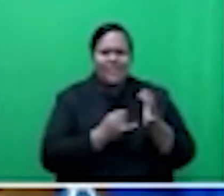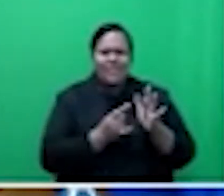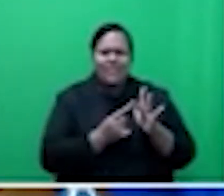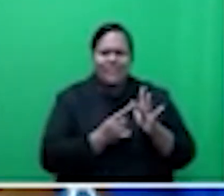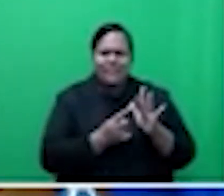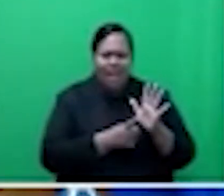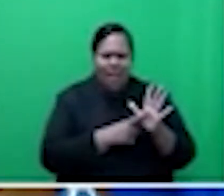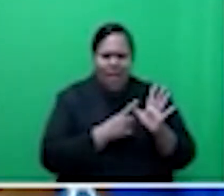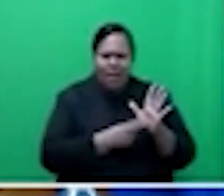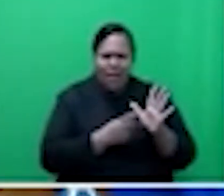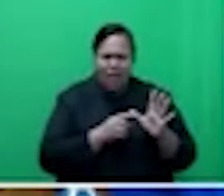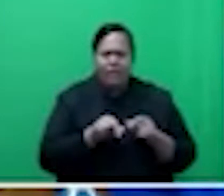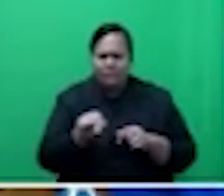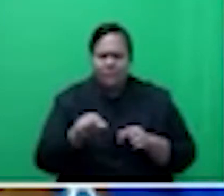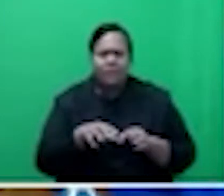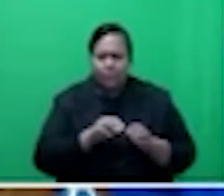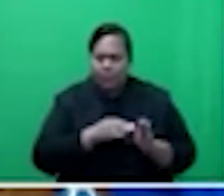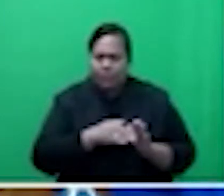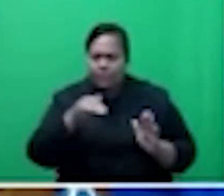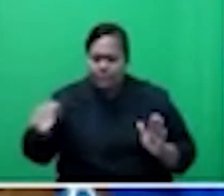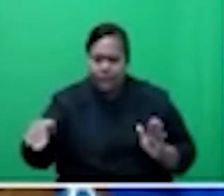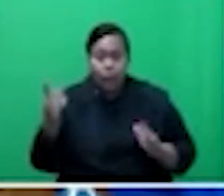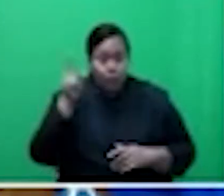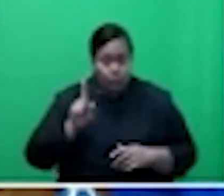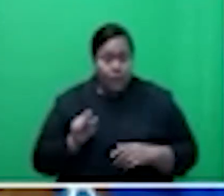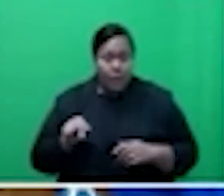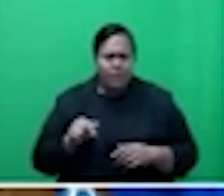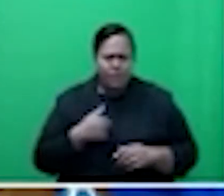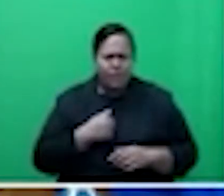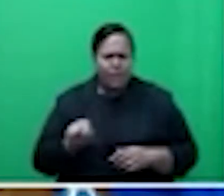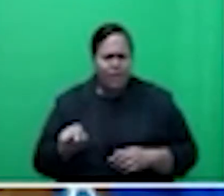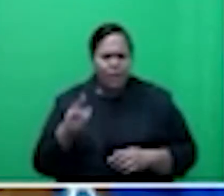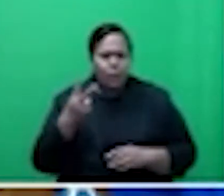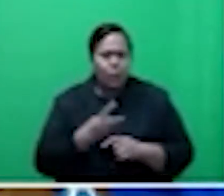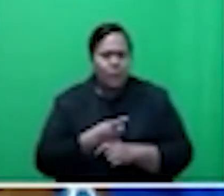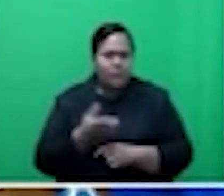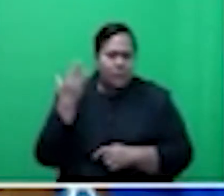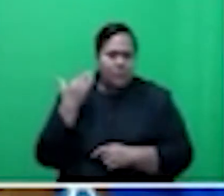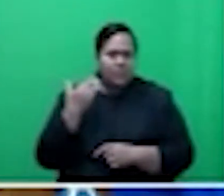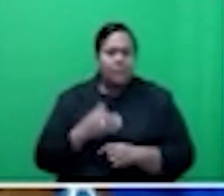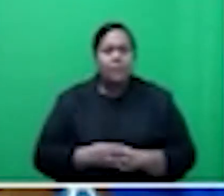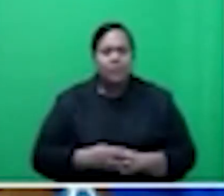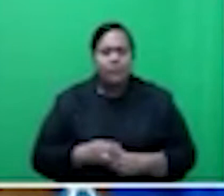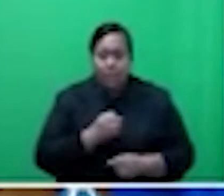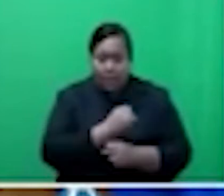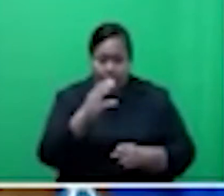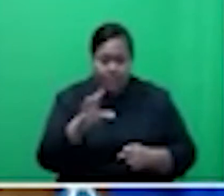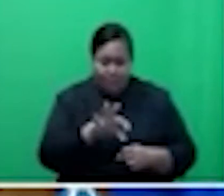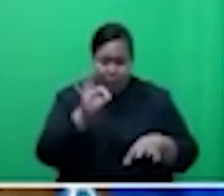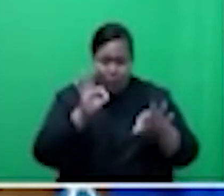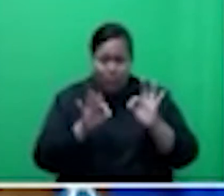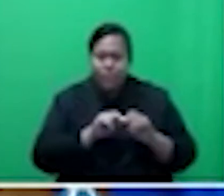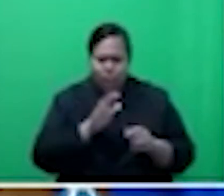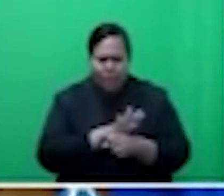One of those villages all the way to Northern Bow. As I speak today, and I was there I think 2 weeks ago, with the companies are being appointed to make